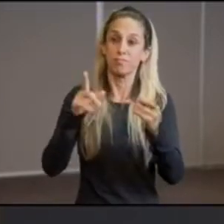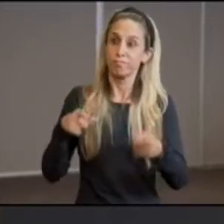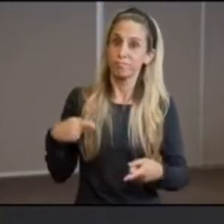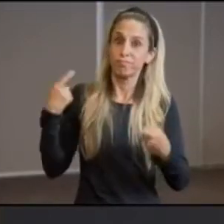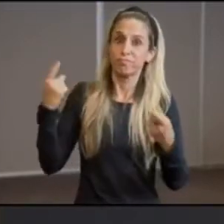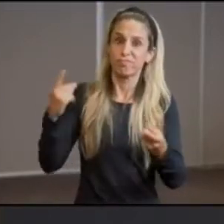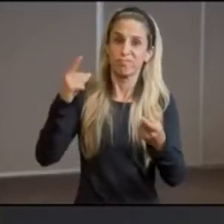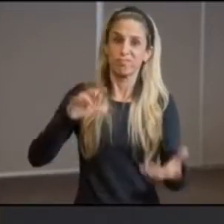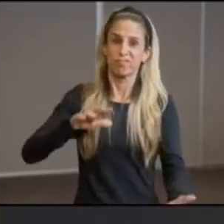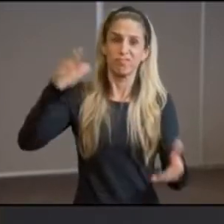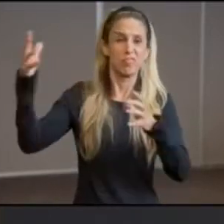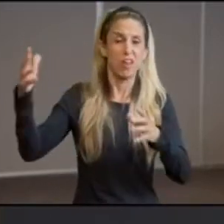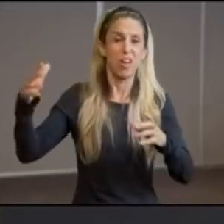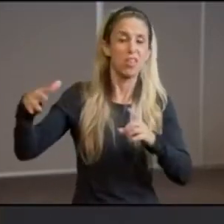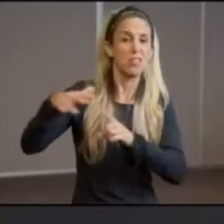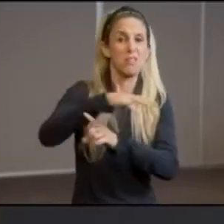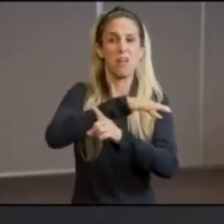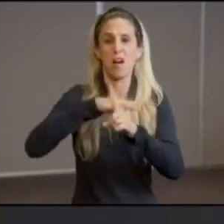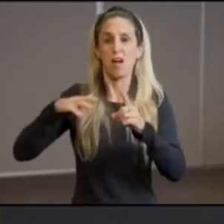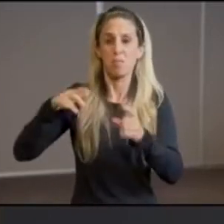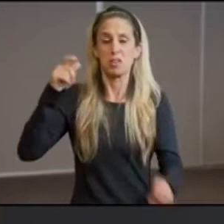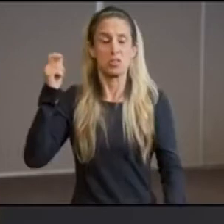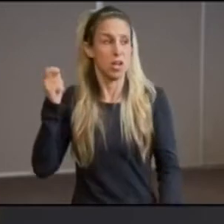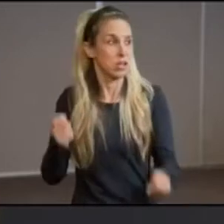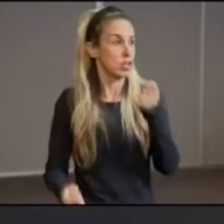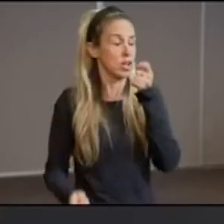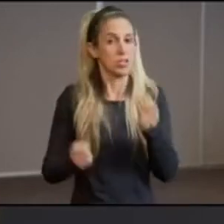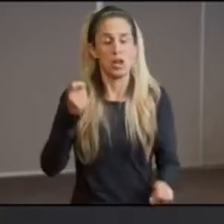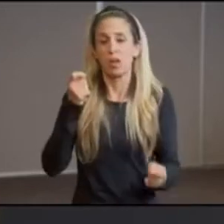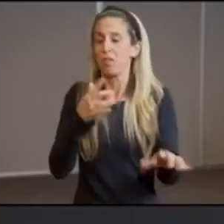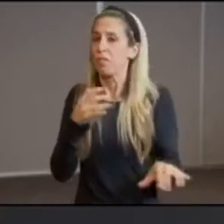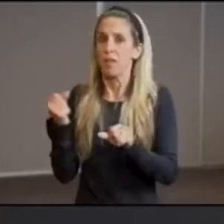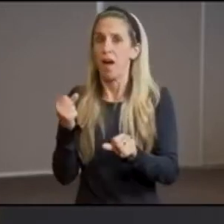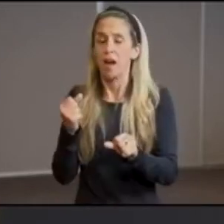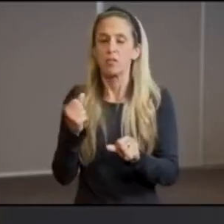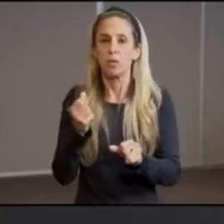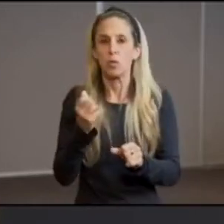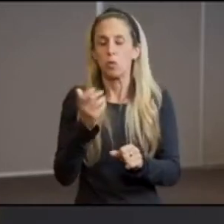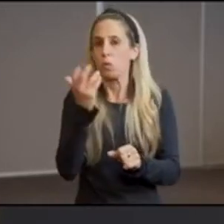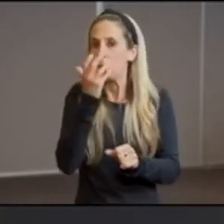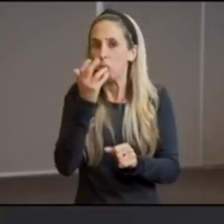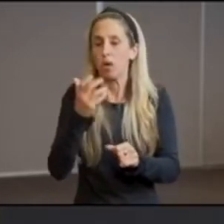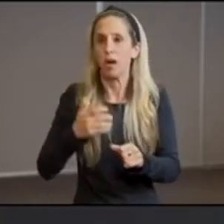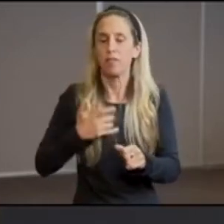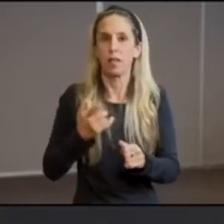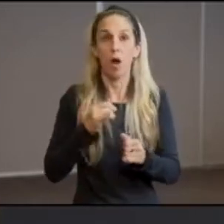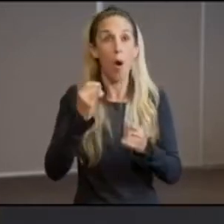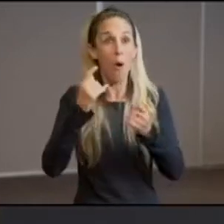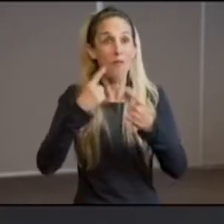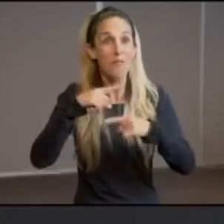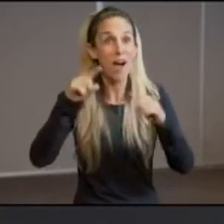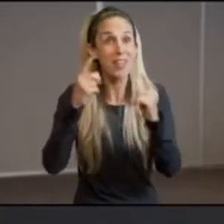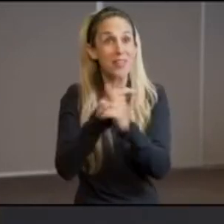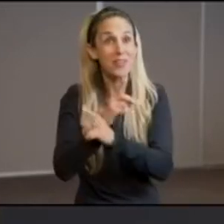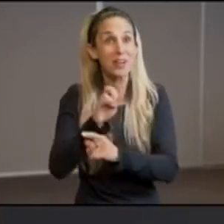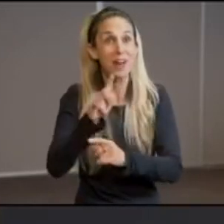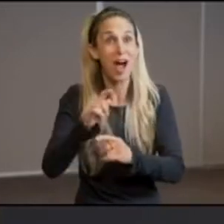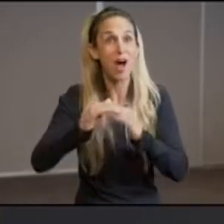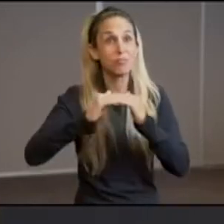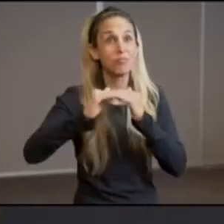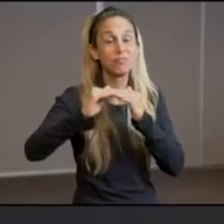the environment has been changing rapidly around us. I can't think of a time when it's felt like we finally figured it out and it's